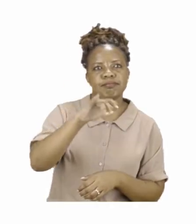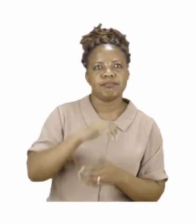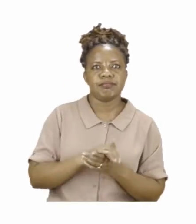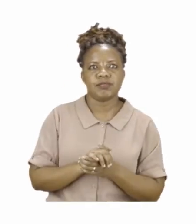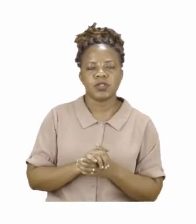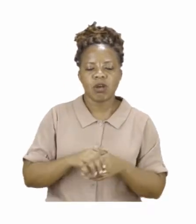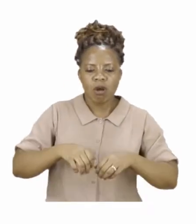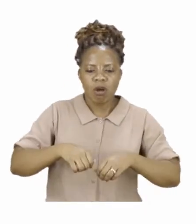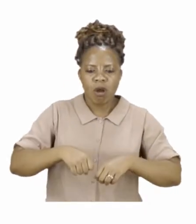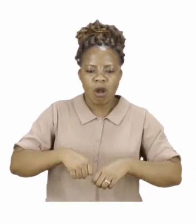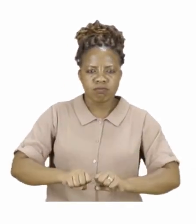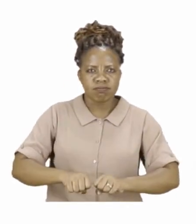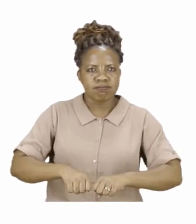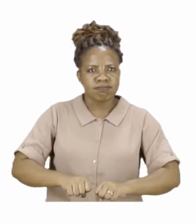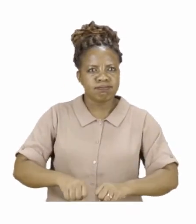scooter,